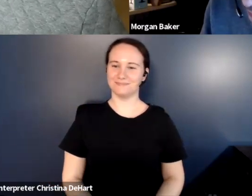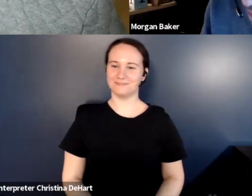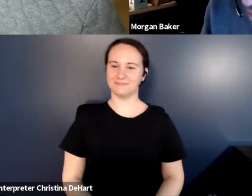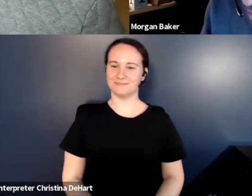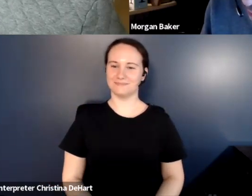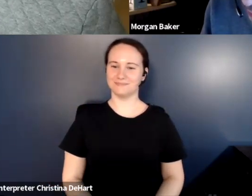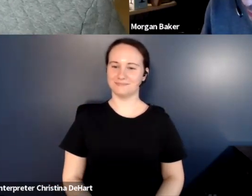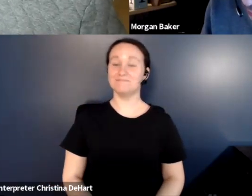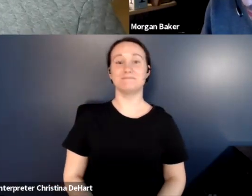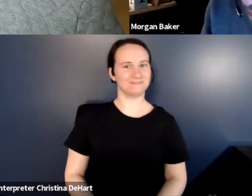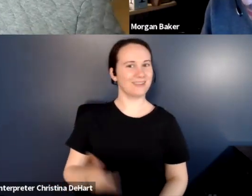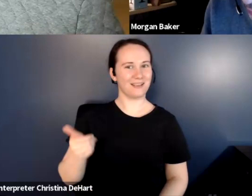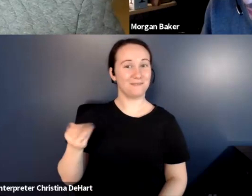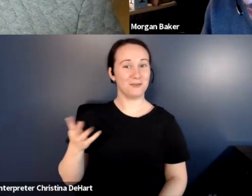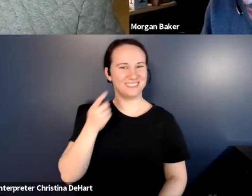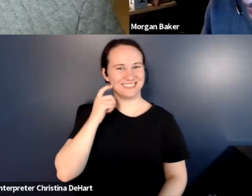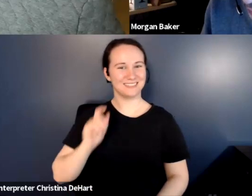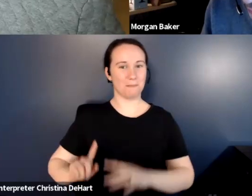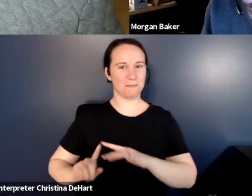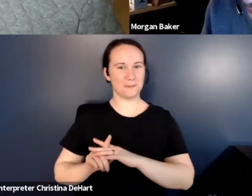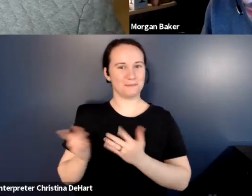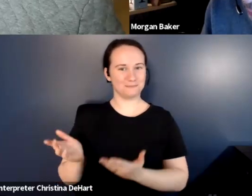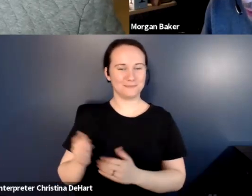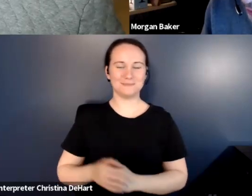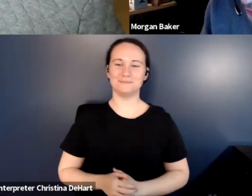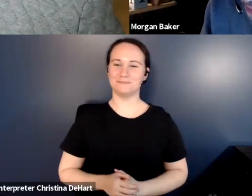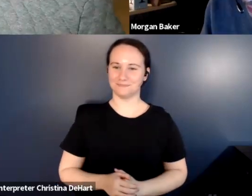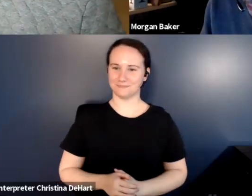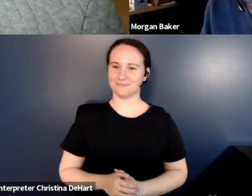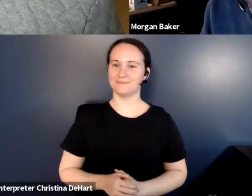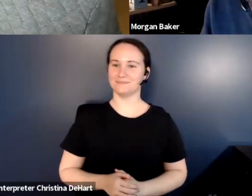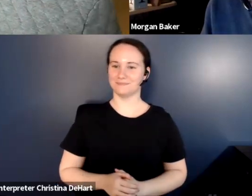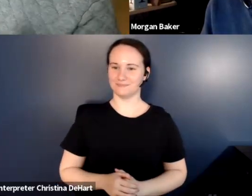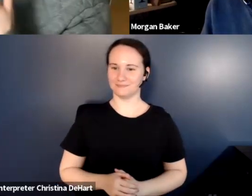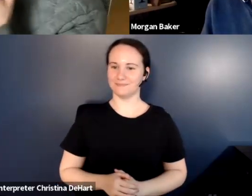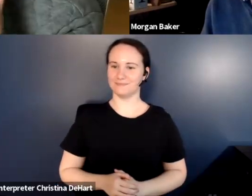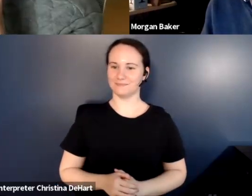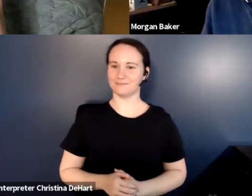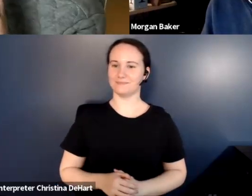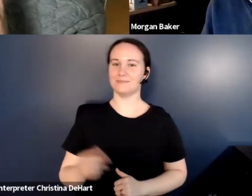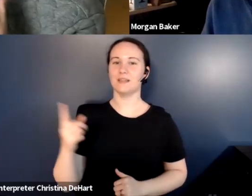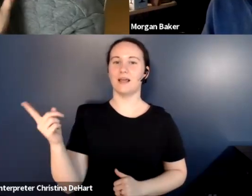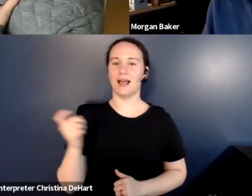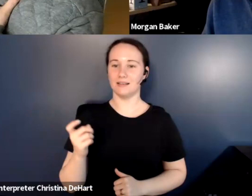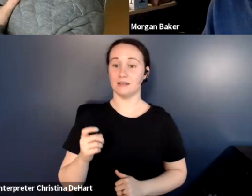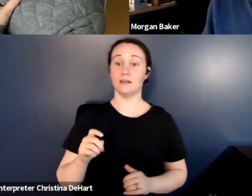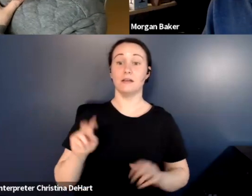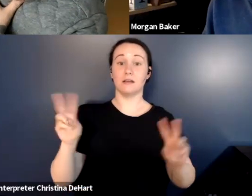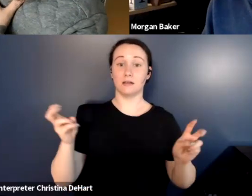Like we got a few here. Got a few there. Mary Jean will chat. Text services be required to use the